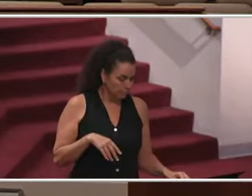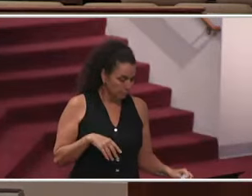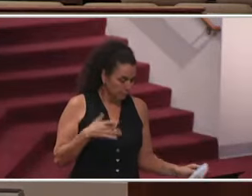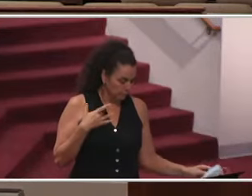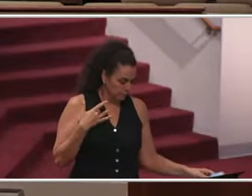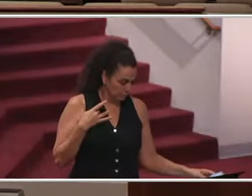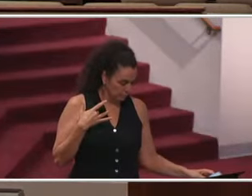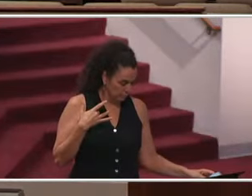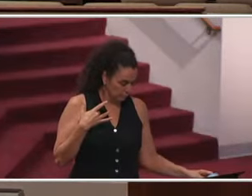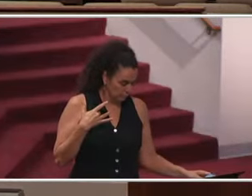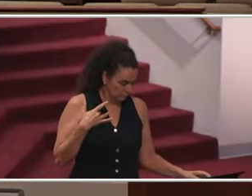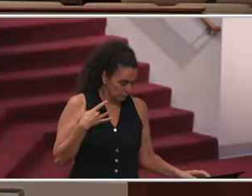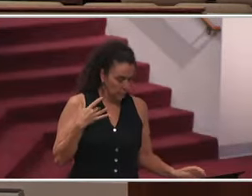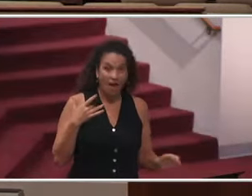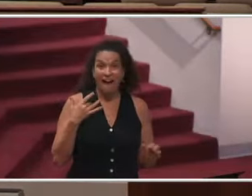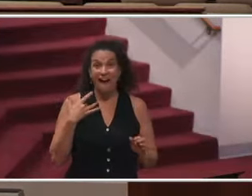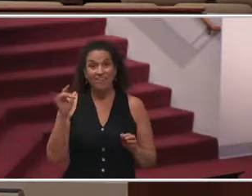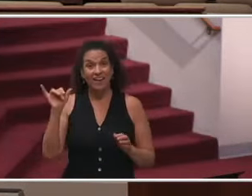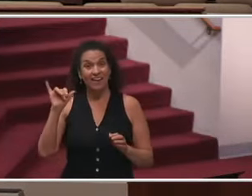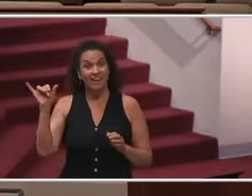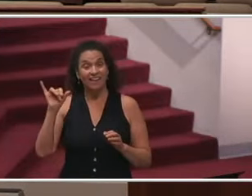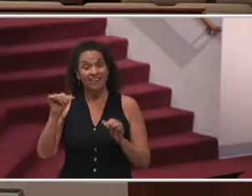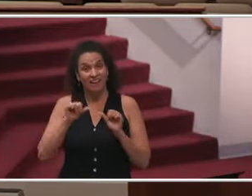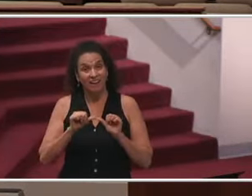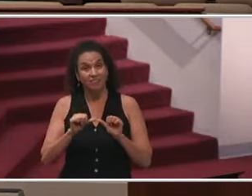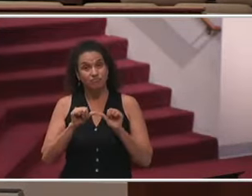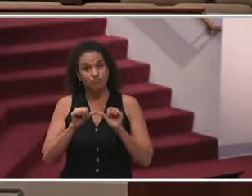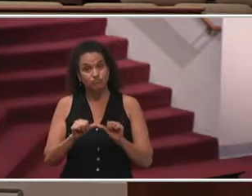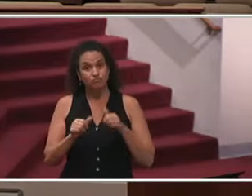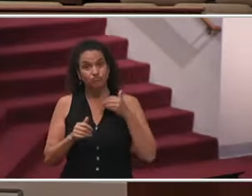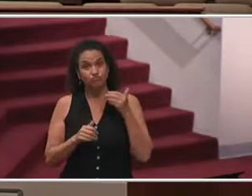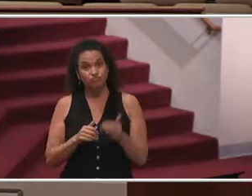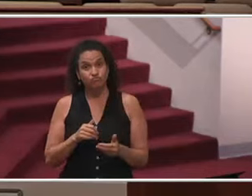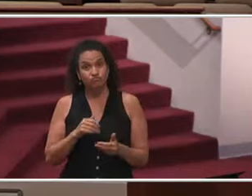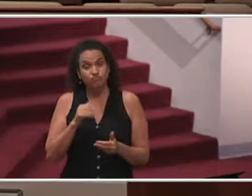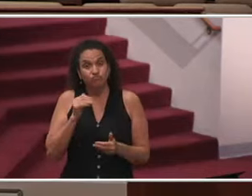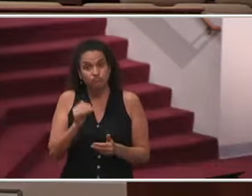I feel like